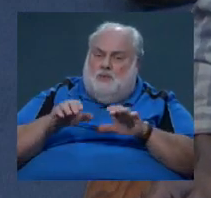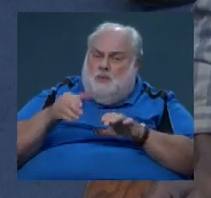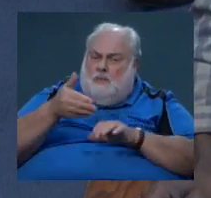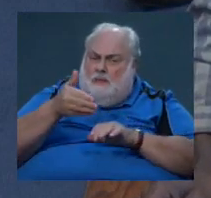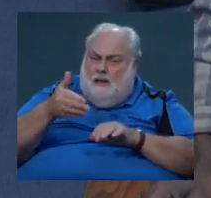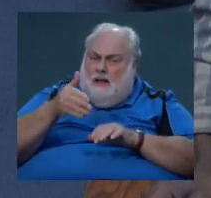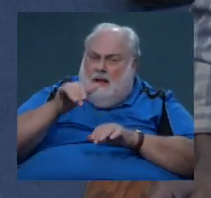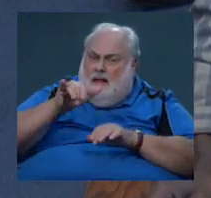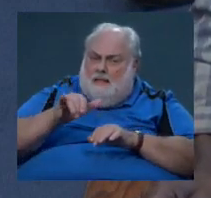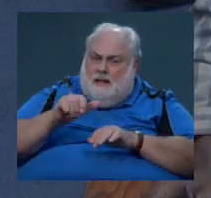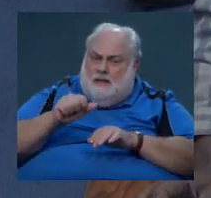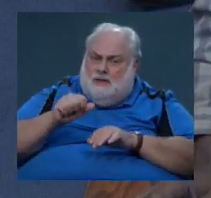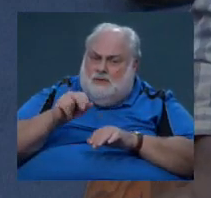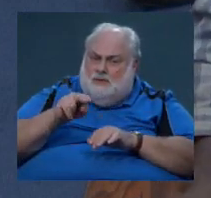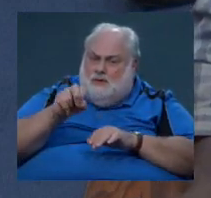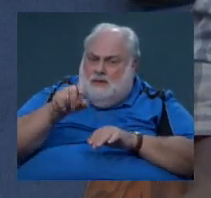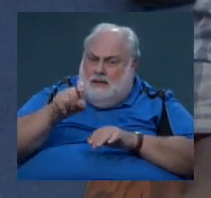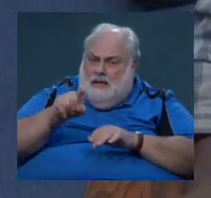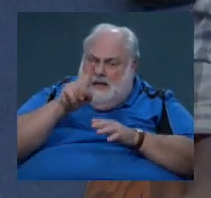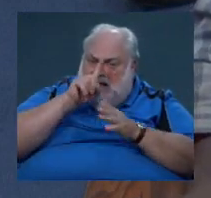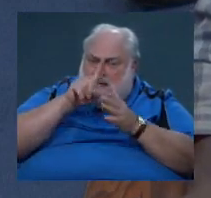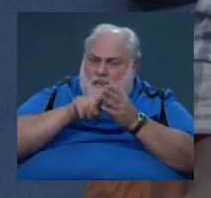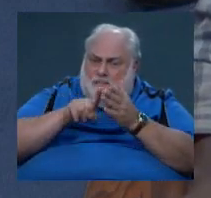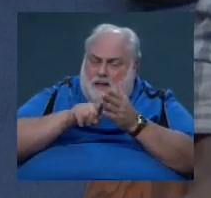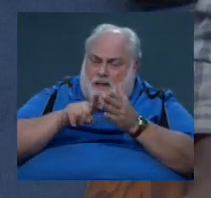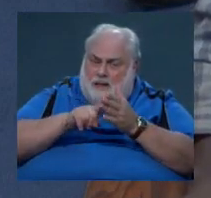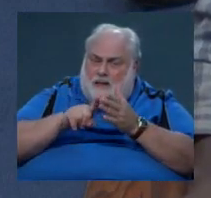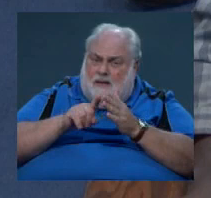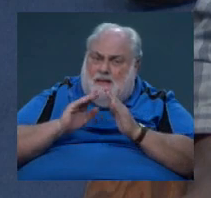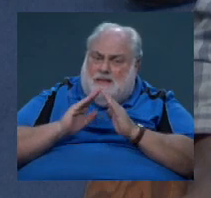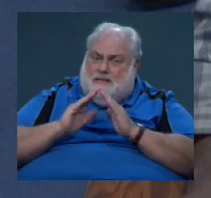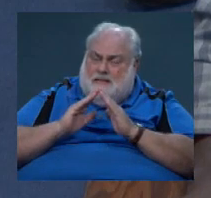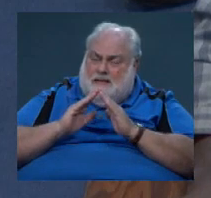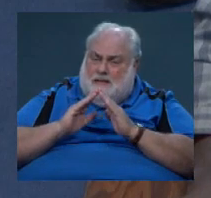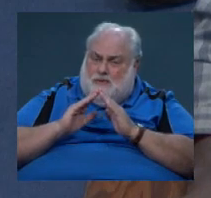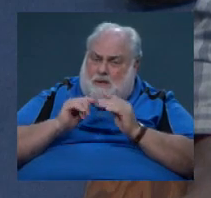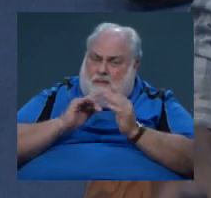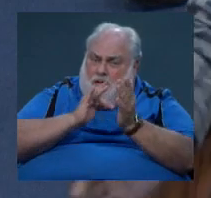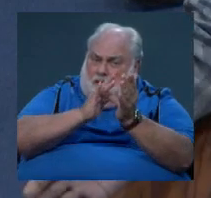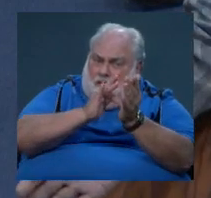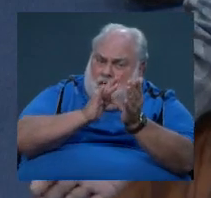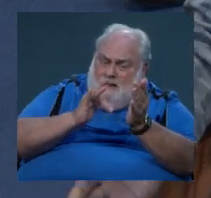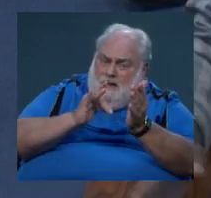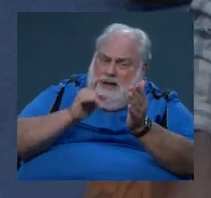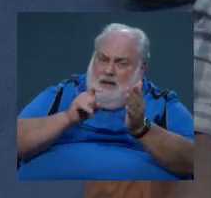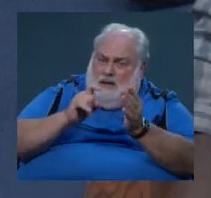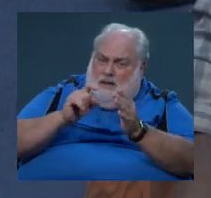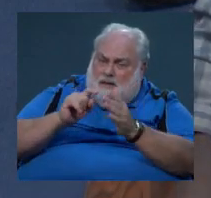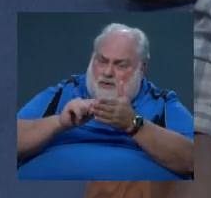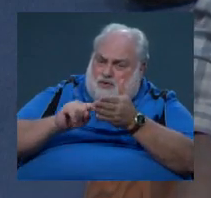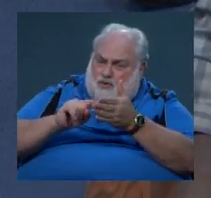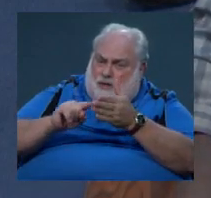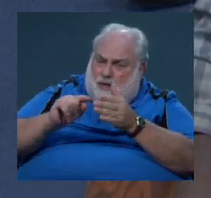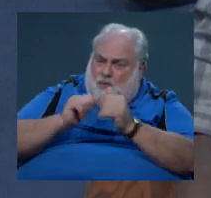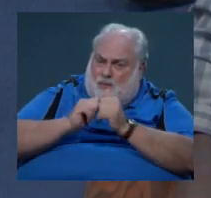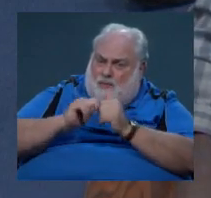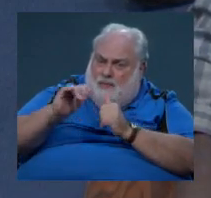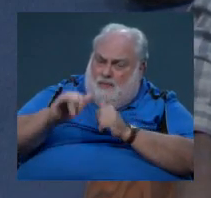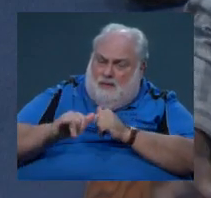that she needed inspection by the city. She tried to get over on the city. You had to put her in check on that.